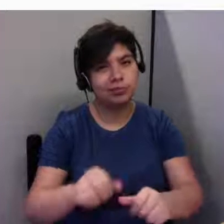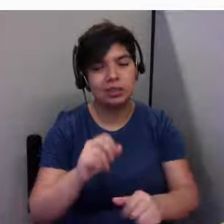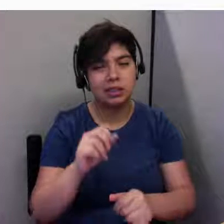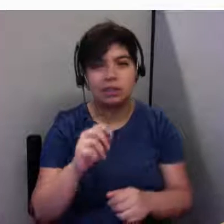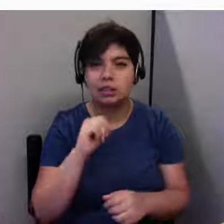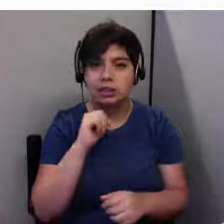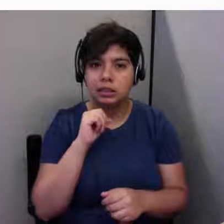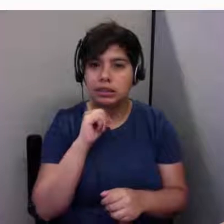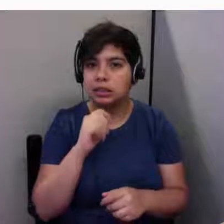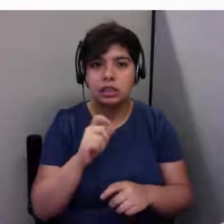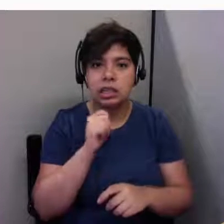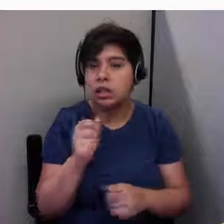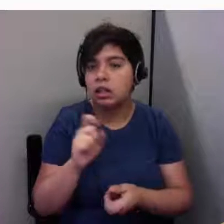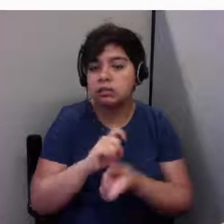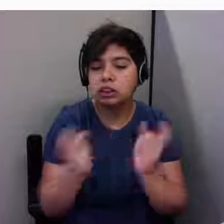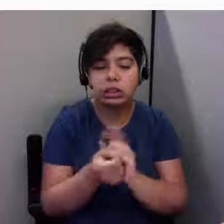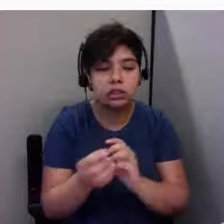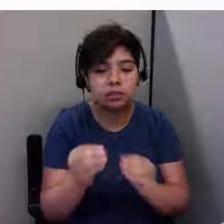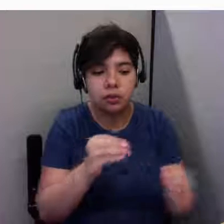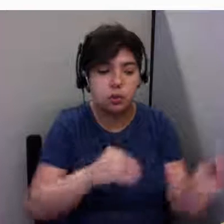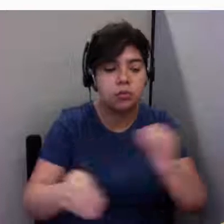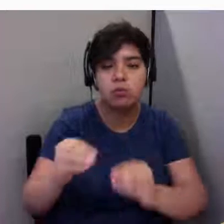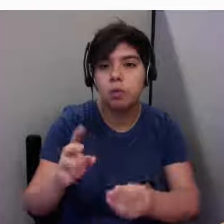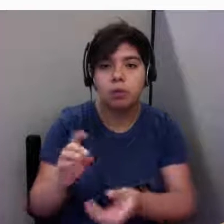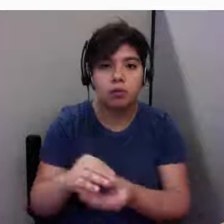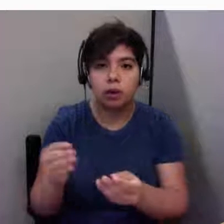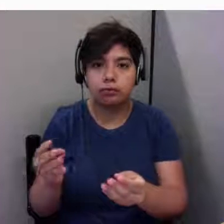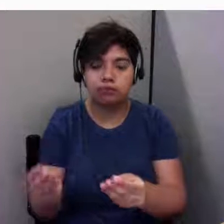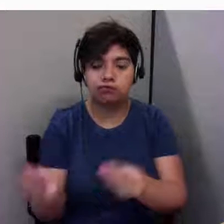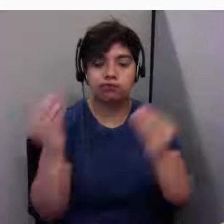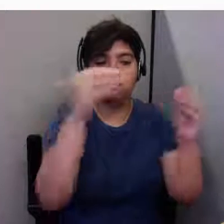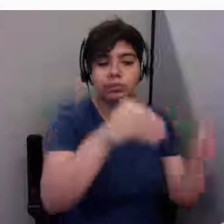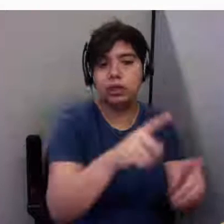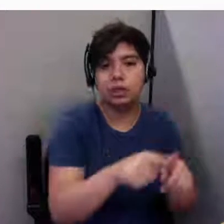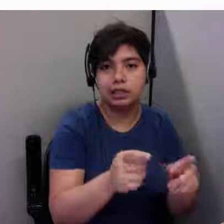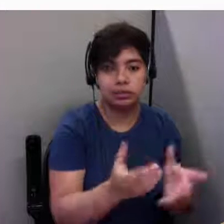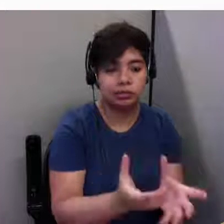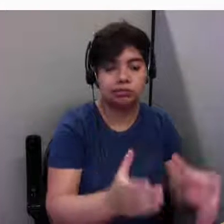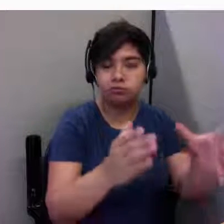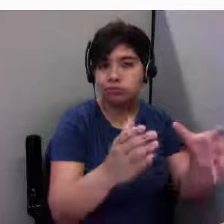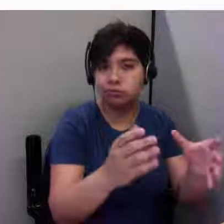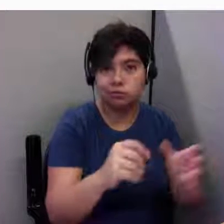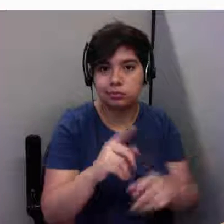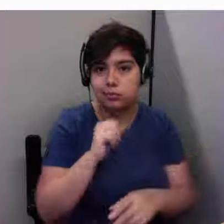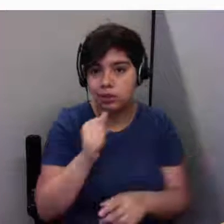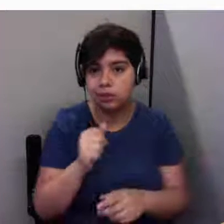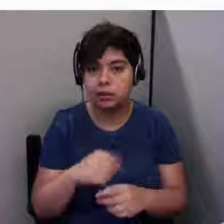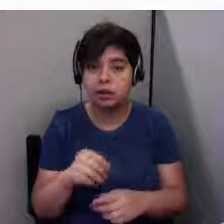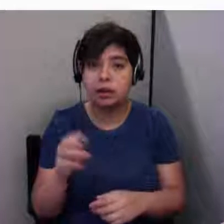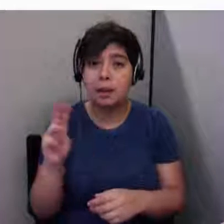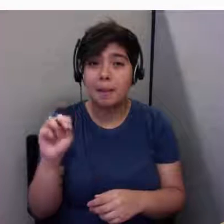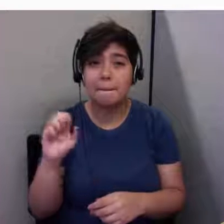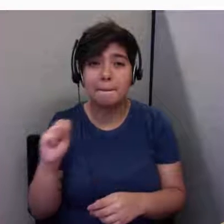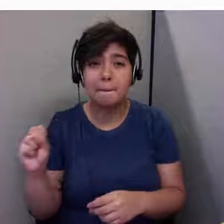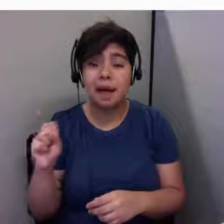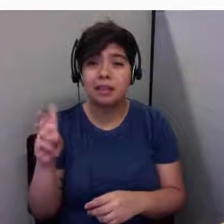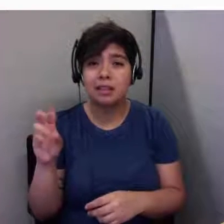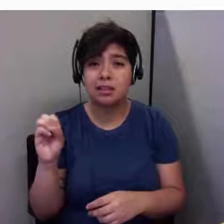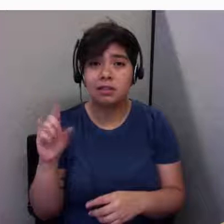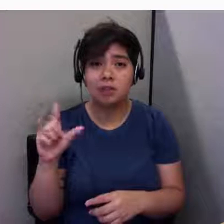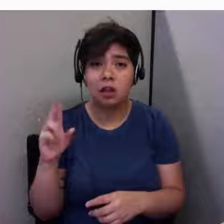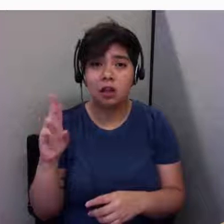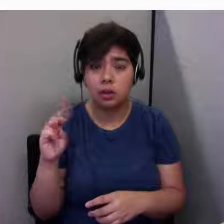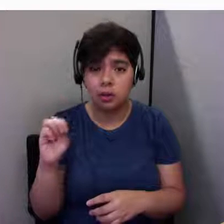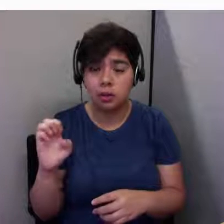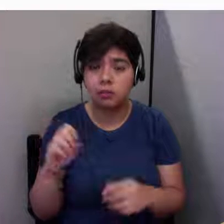in a container. They also have a consistent mass and volume. This is because the